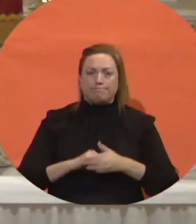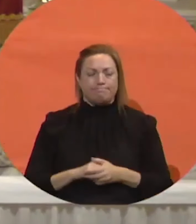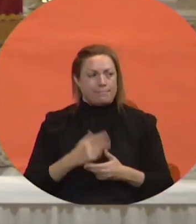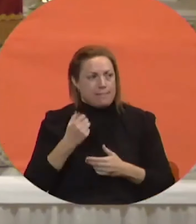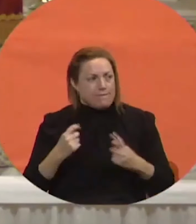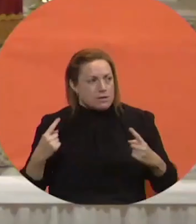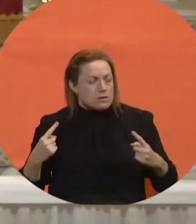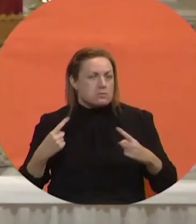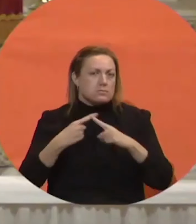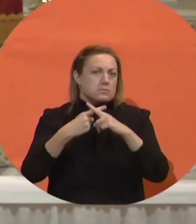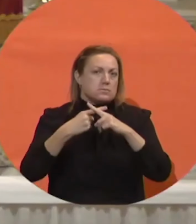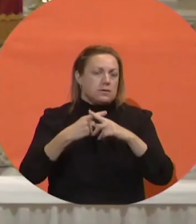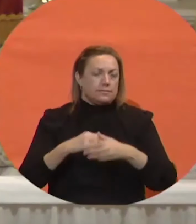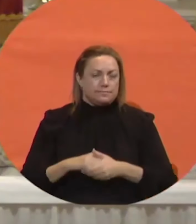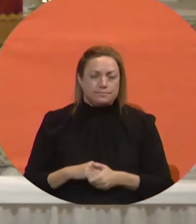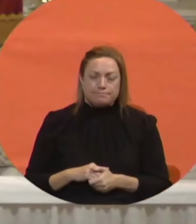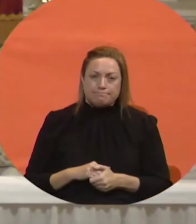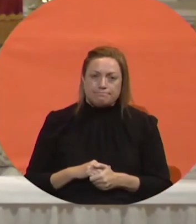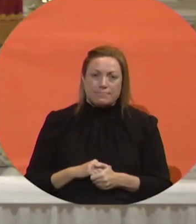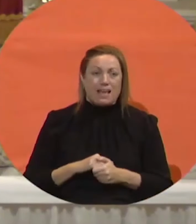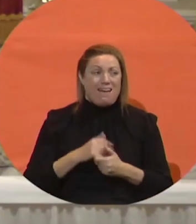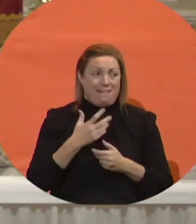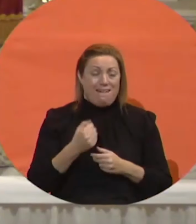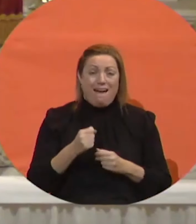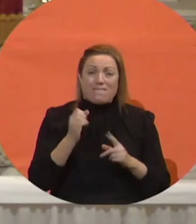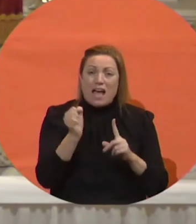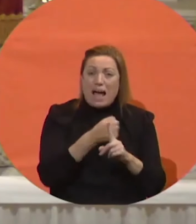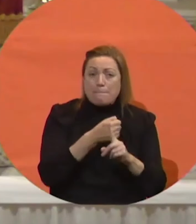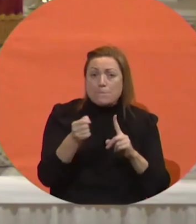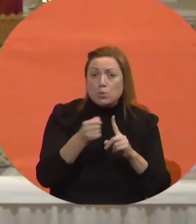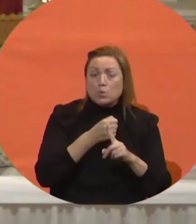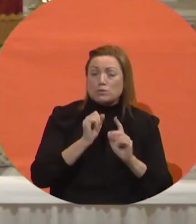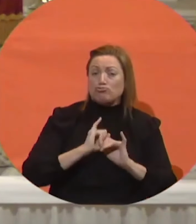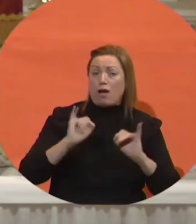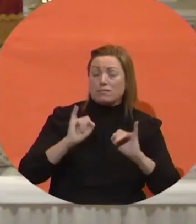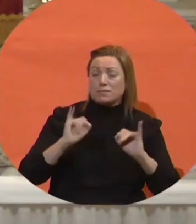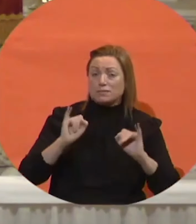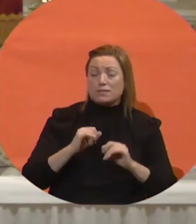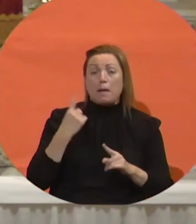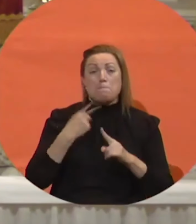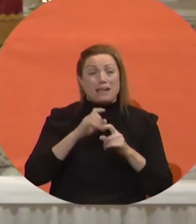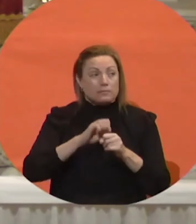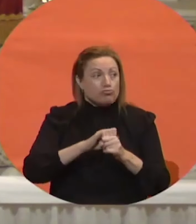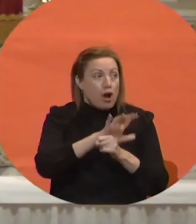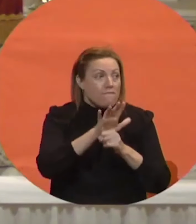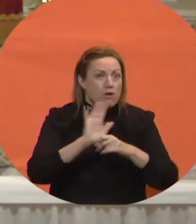controversies, the abuse crisis, and pandemics closing churches.